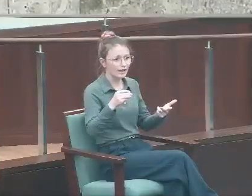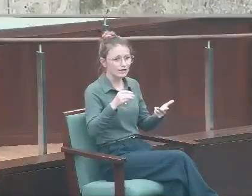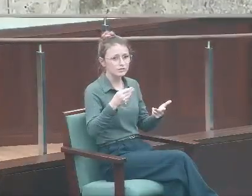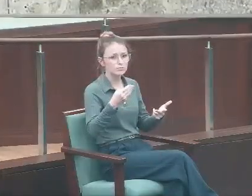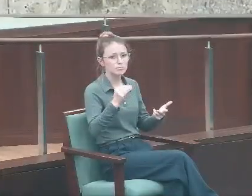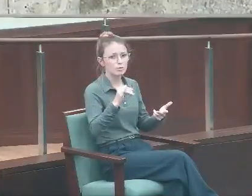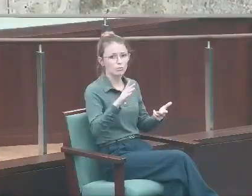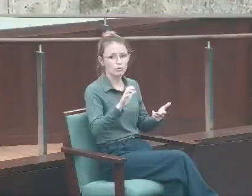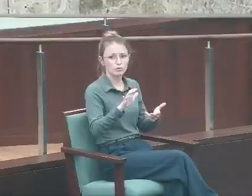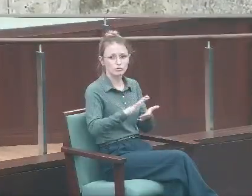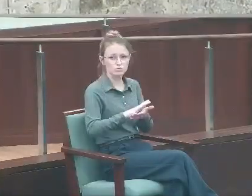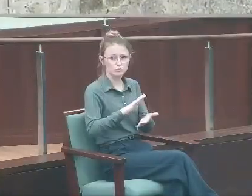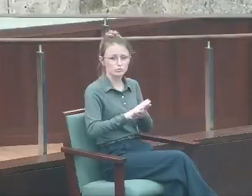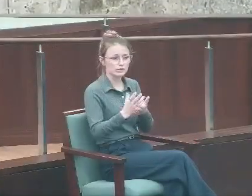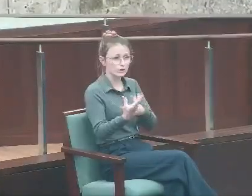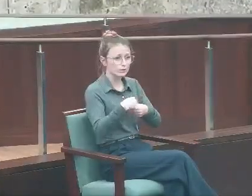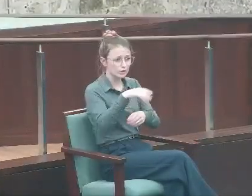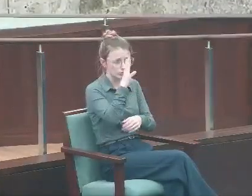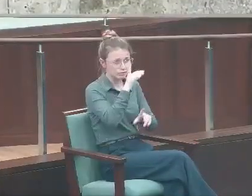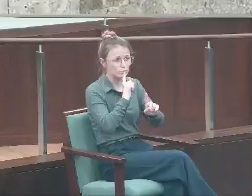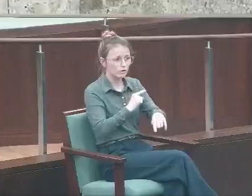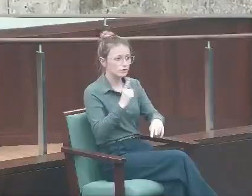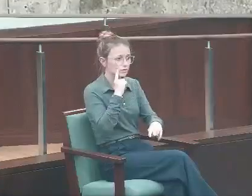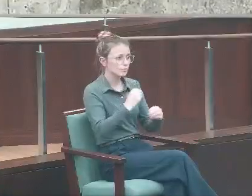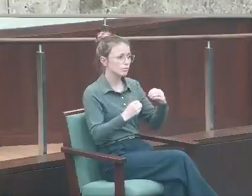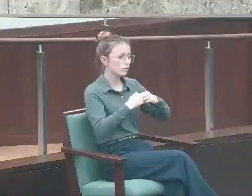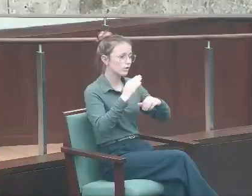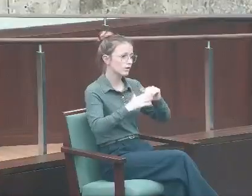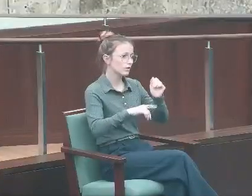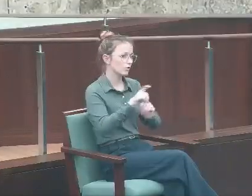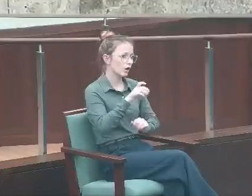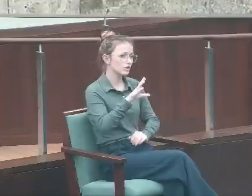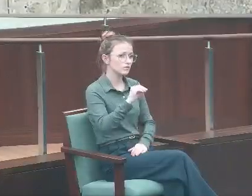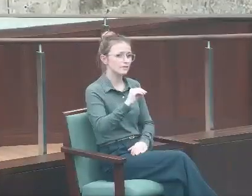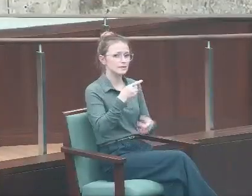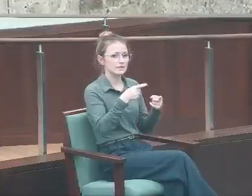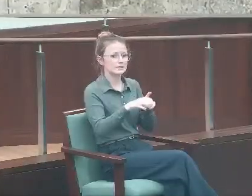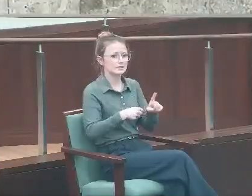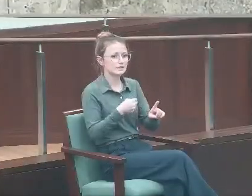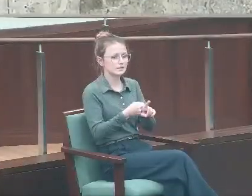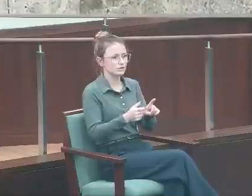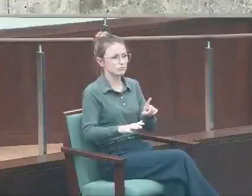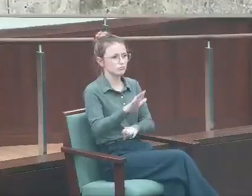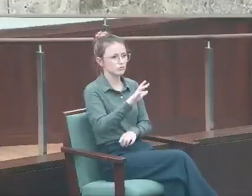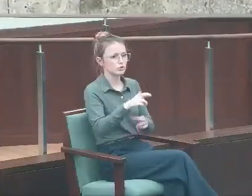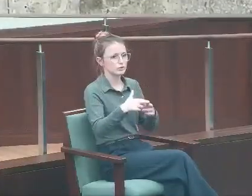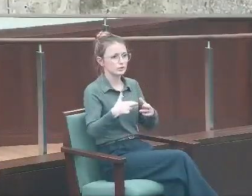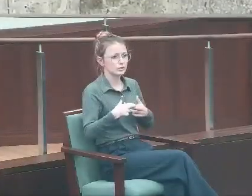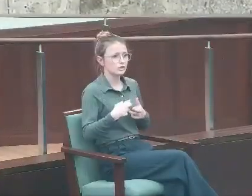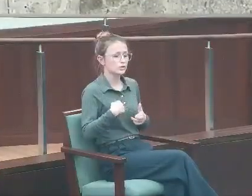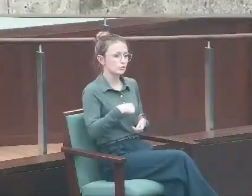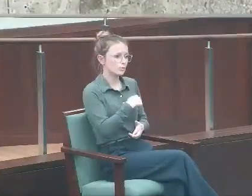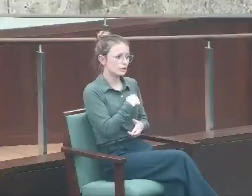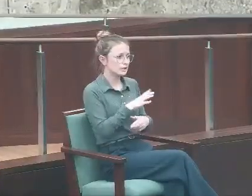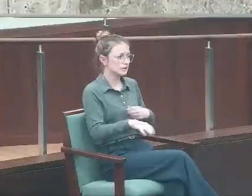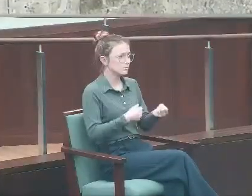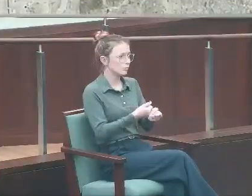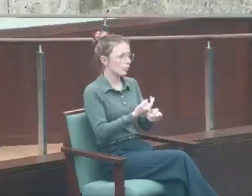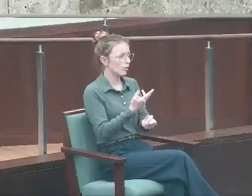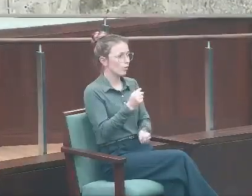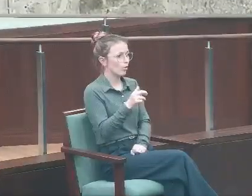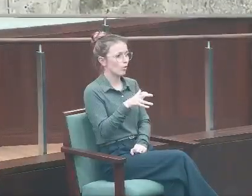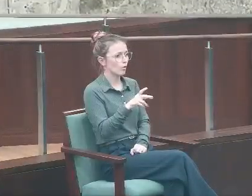including direct responses to more than 150 incidents in the region. We brought Holocaust survivors and